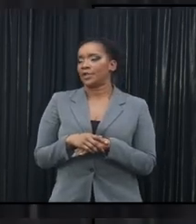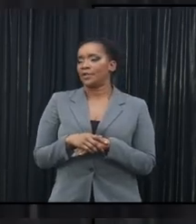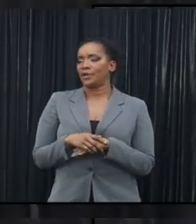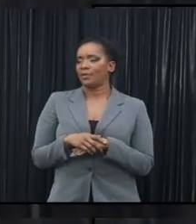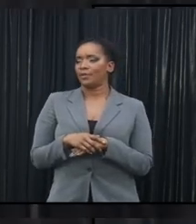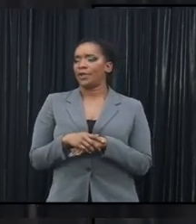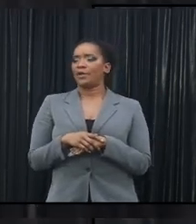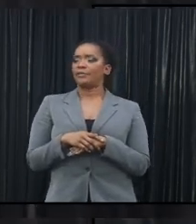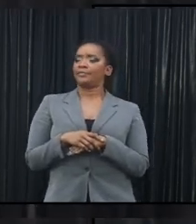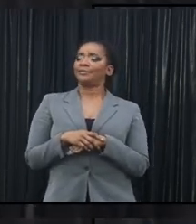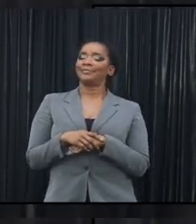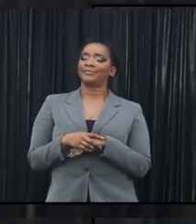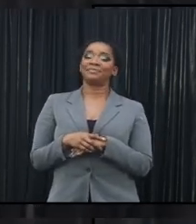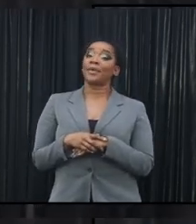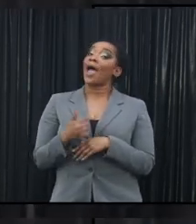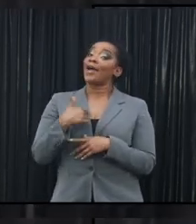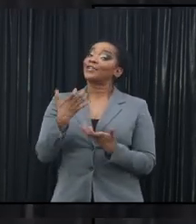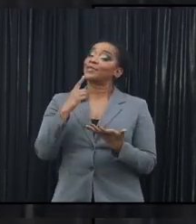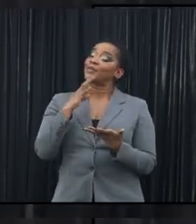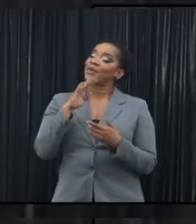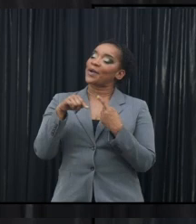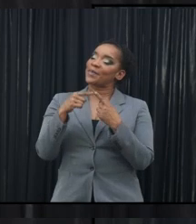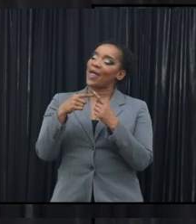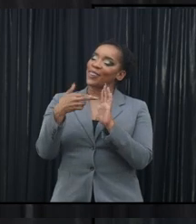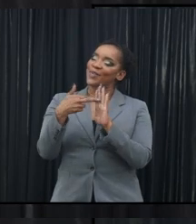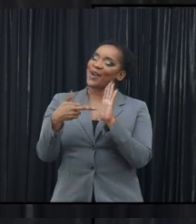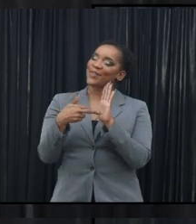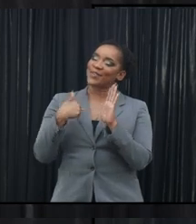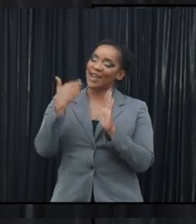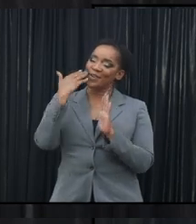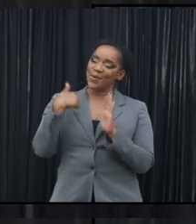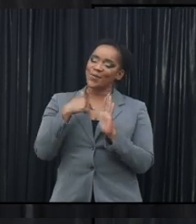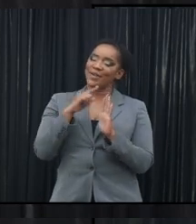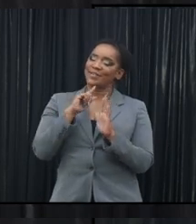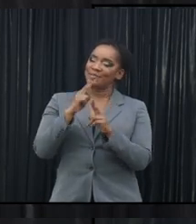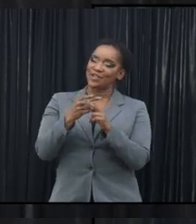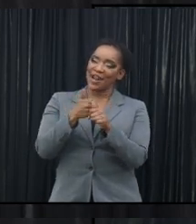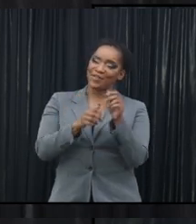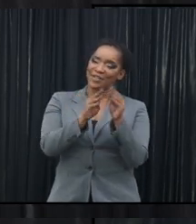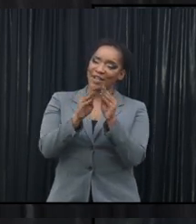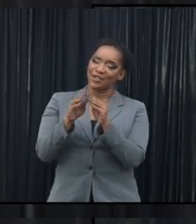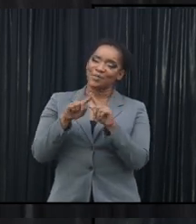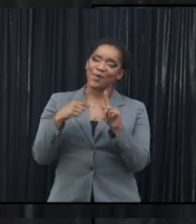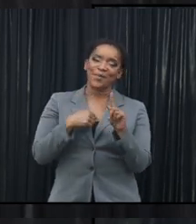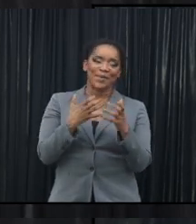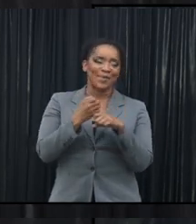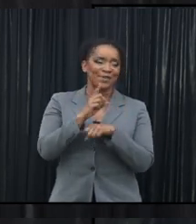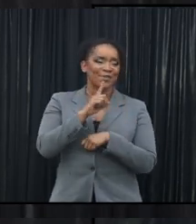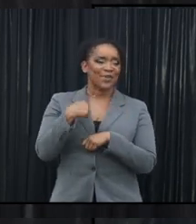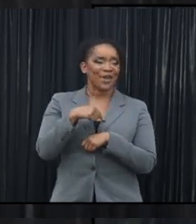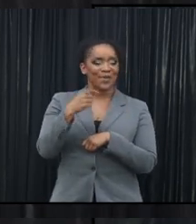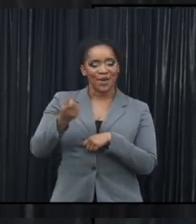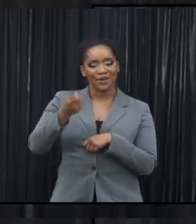I just want to go over quickly the ground rules. I know they've been said in every session, but we just want to make sure that we understand that our lens